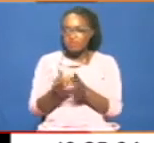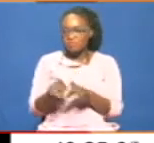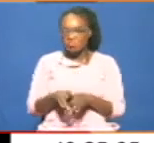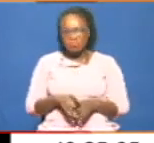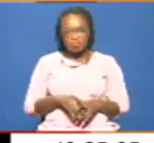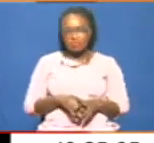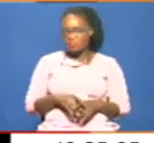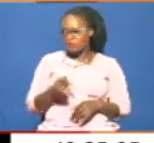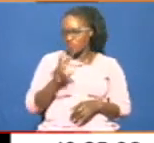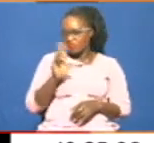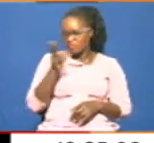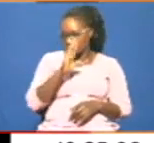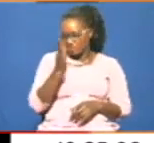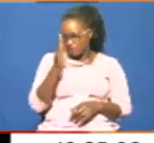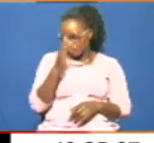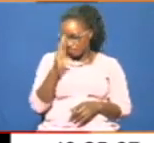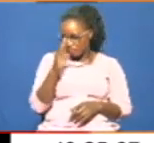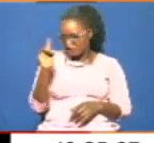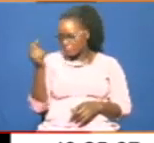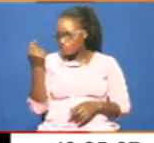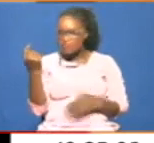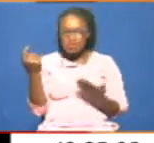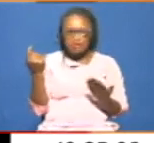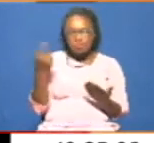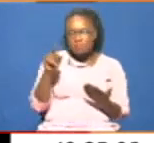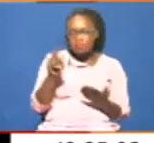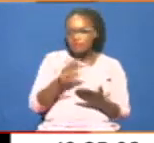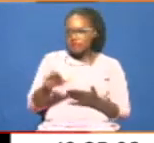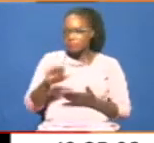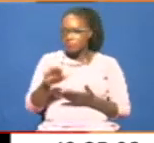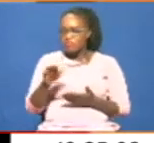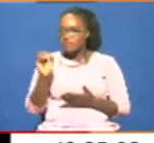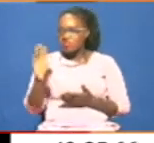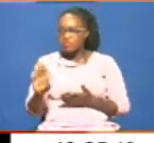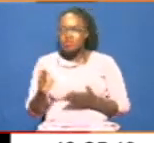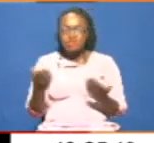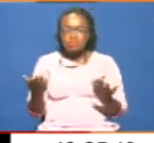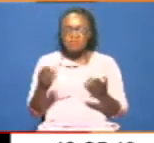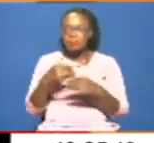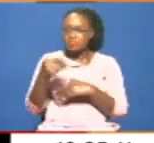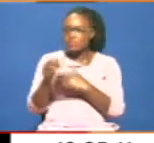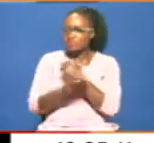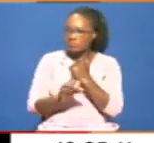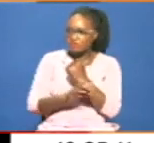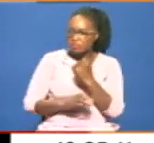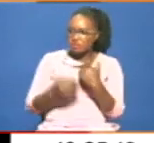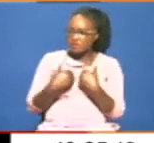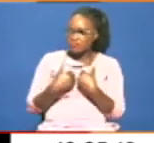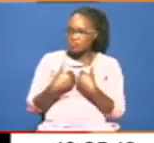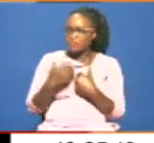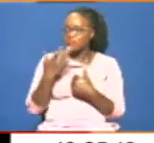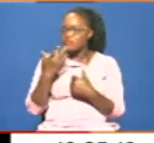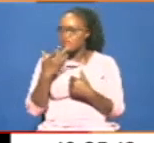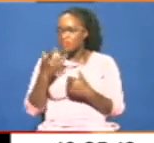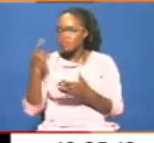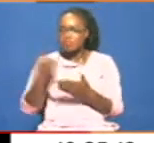looking around. Is it Kenya? Is Kenya the right place to be? Is it the next country that has favorable tax